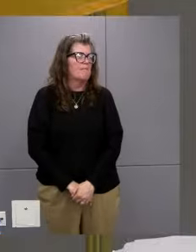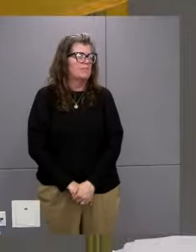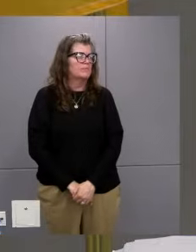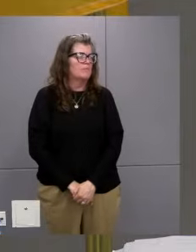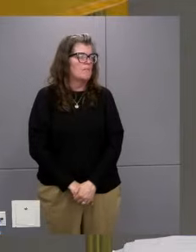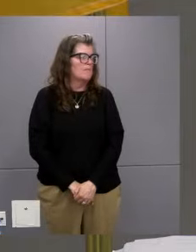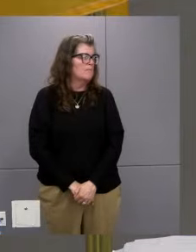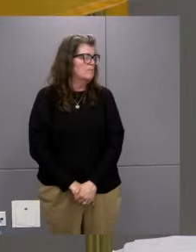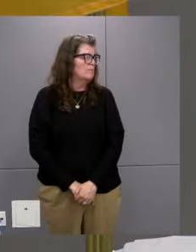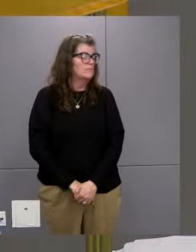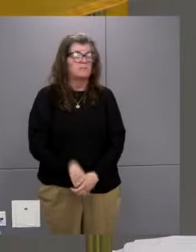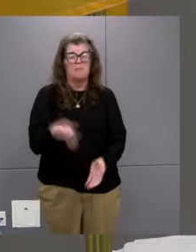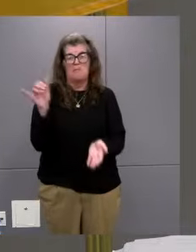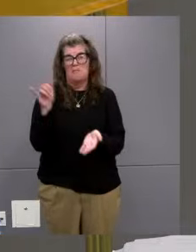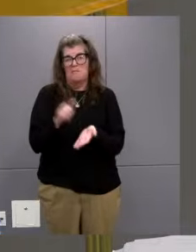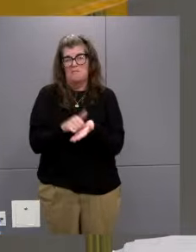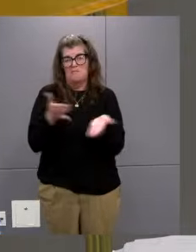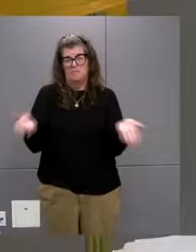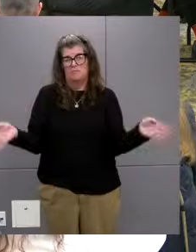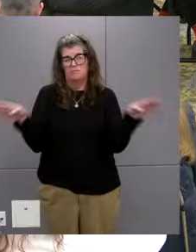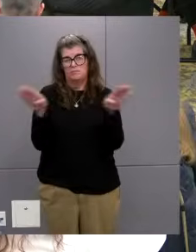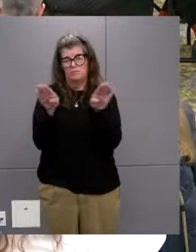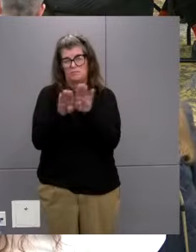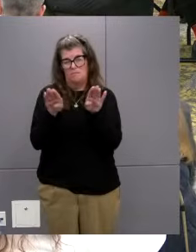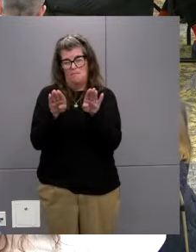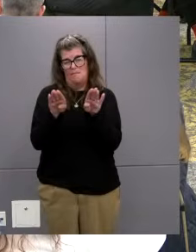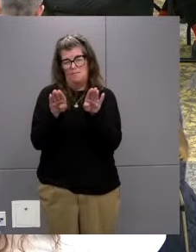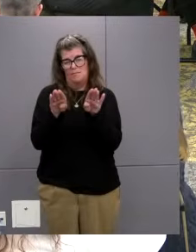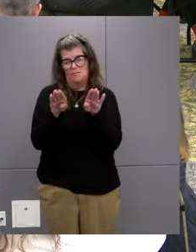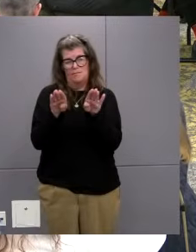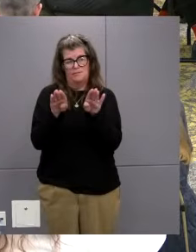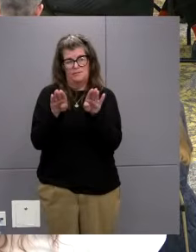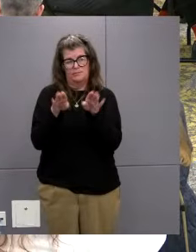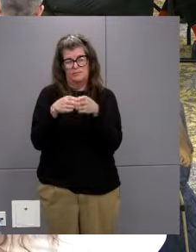That would conclude public comment.